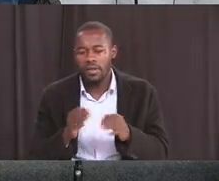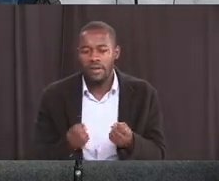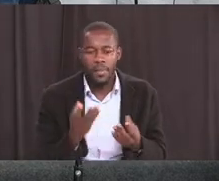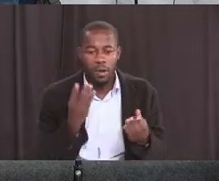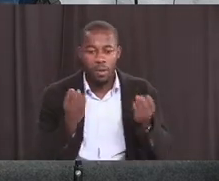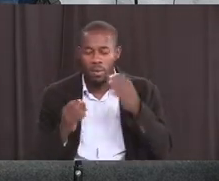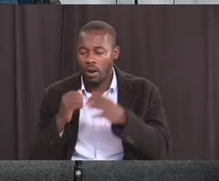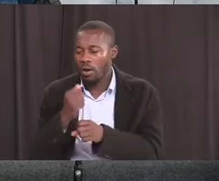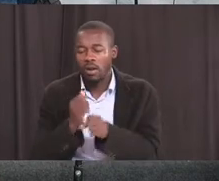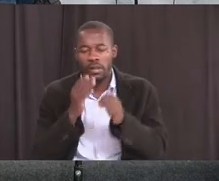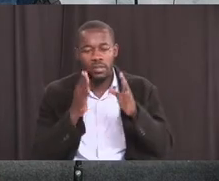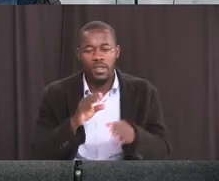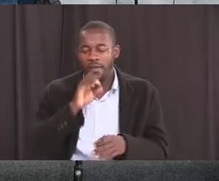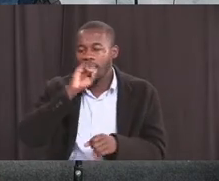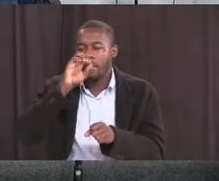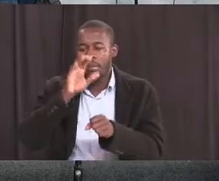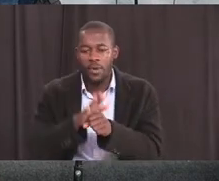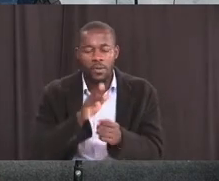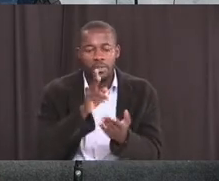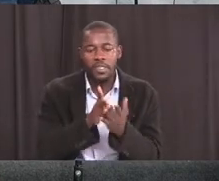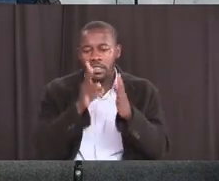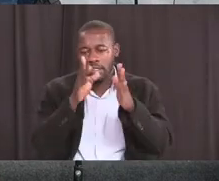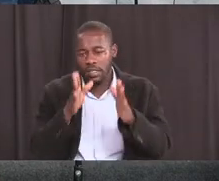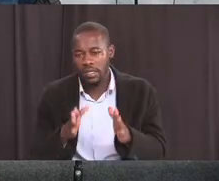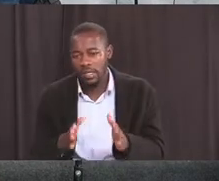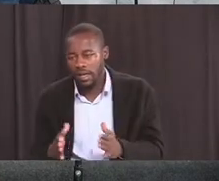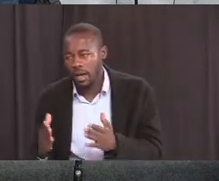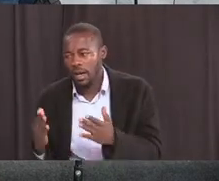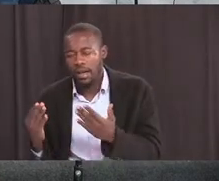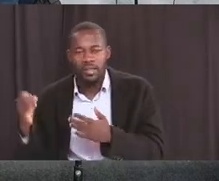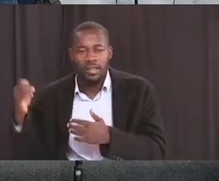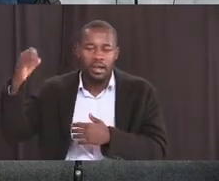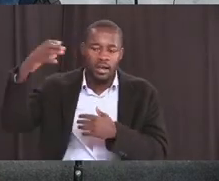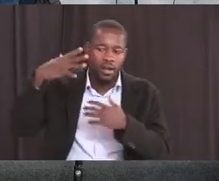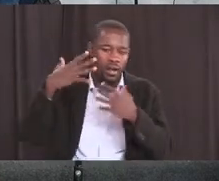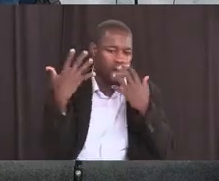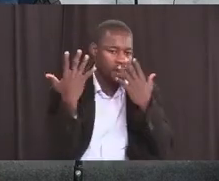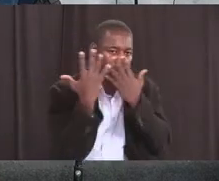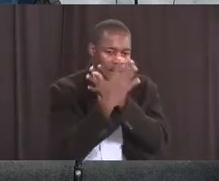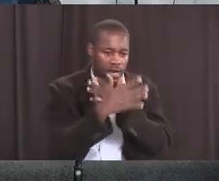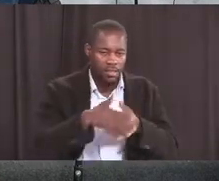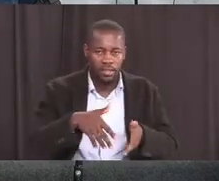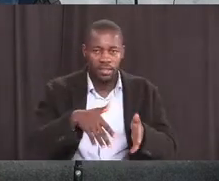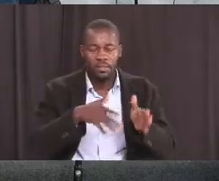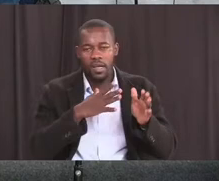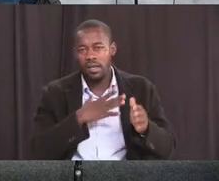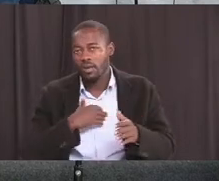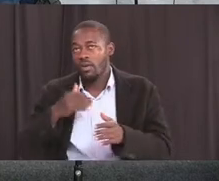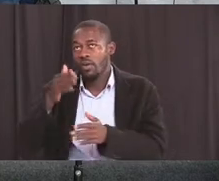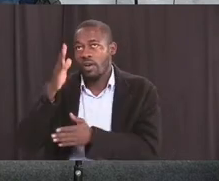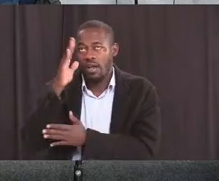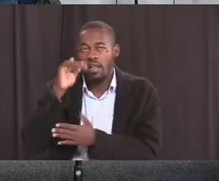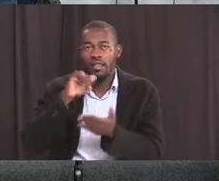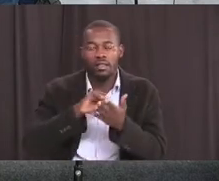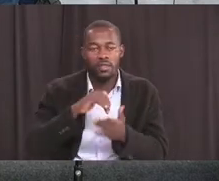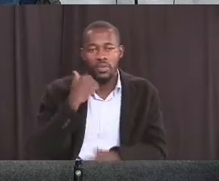miracle worker, promise keeper, light in the darkness, my God, that is who you